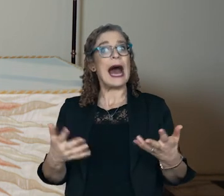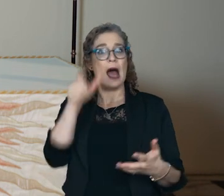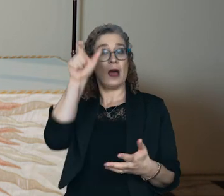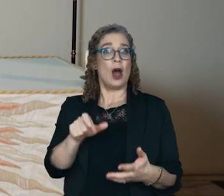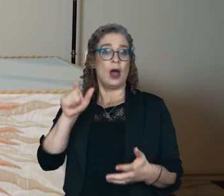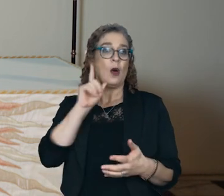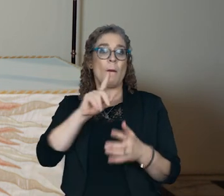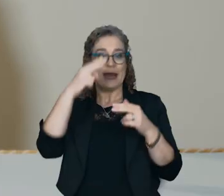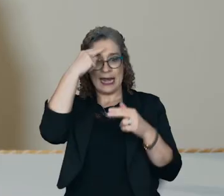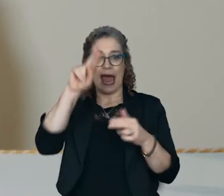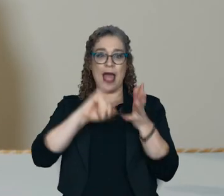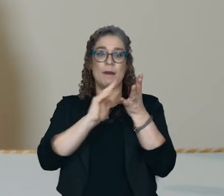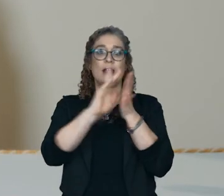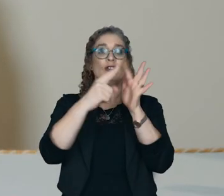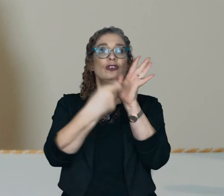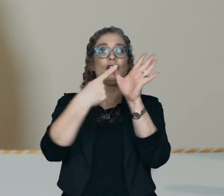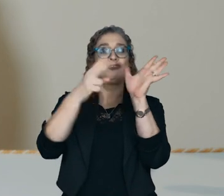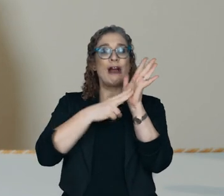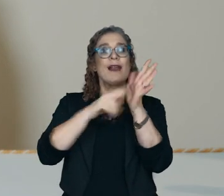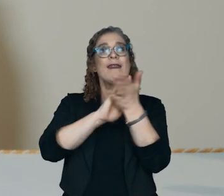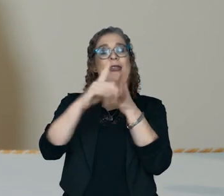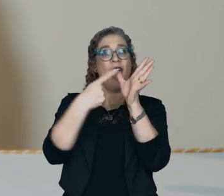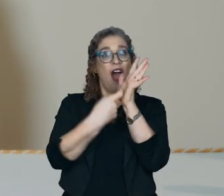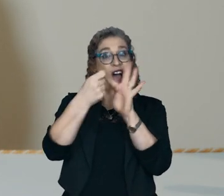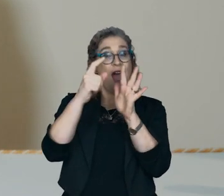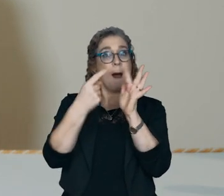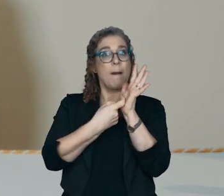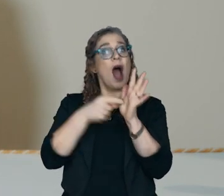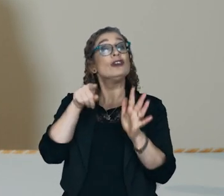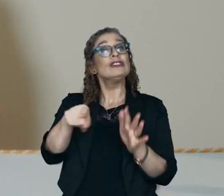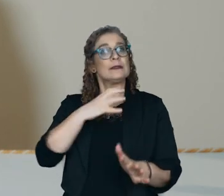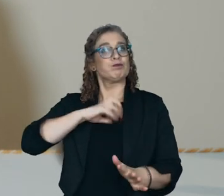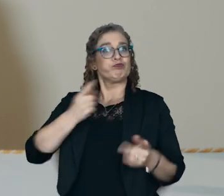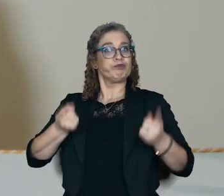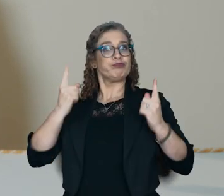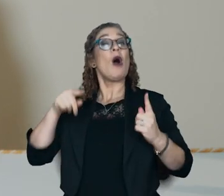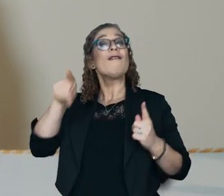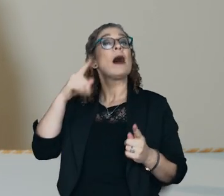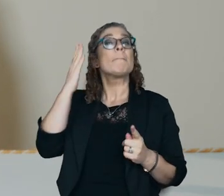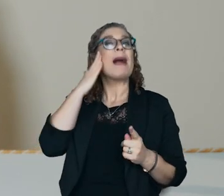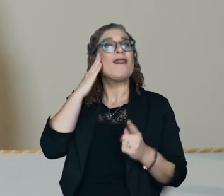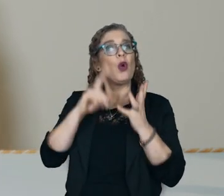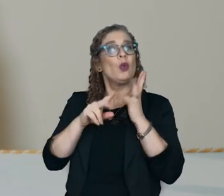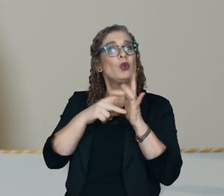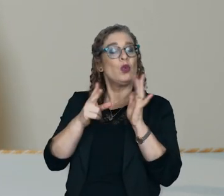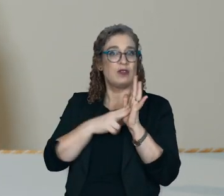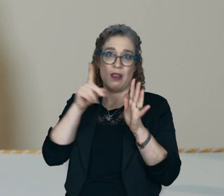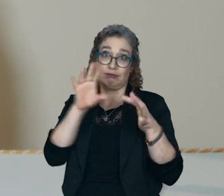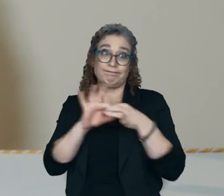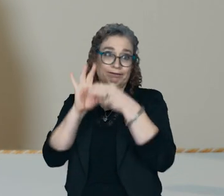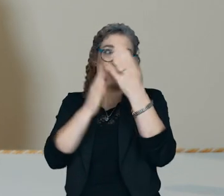the Mothers Union, an organization present in 84 countries around the world. We will also